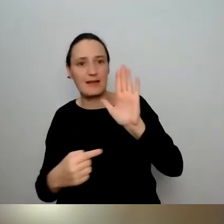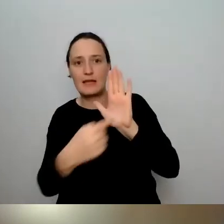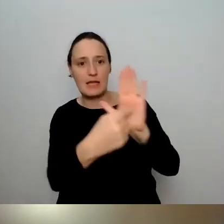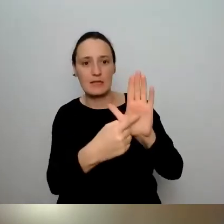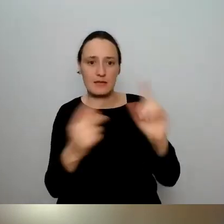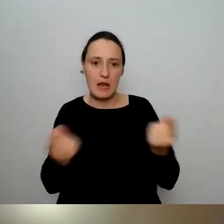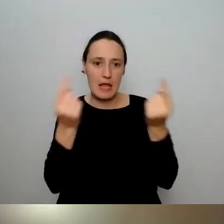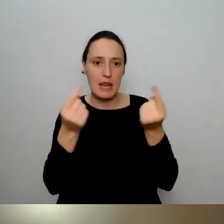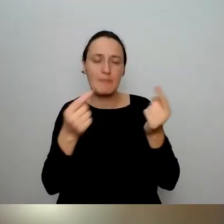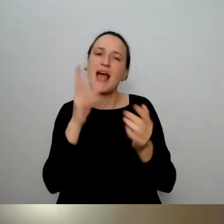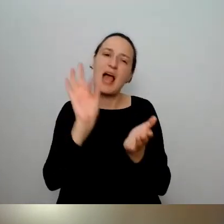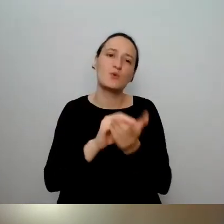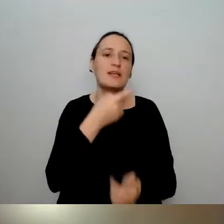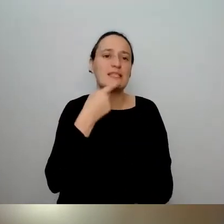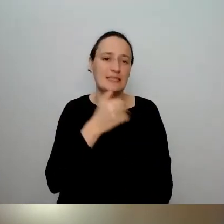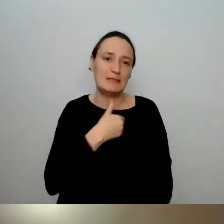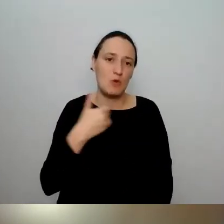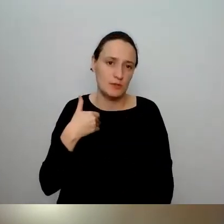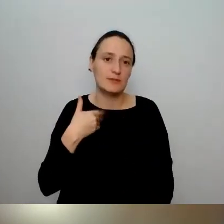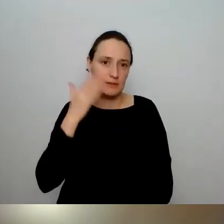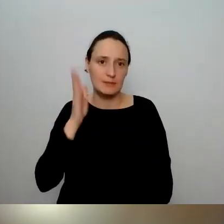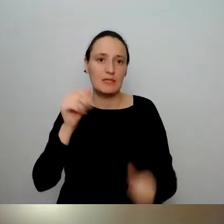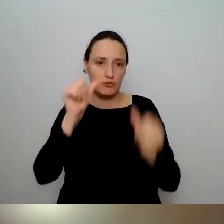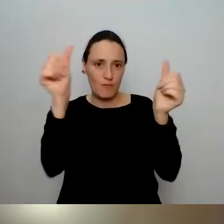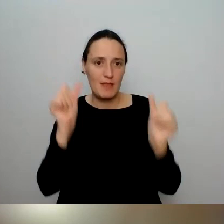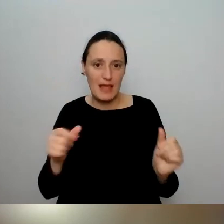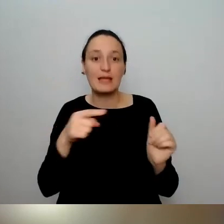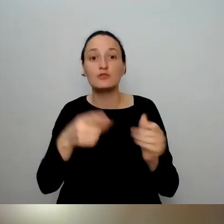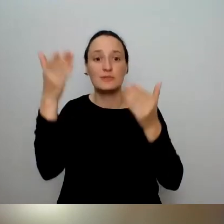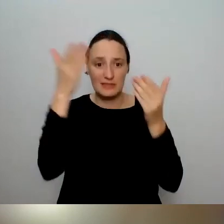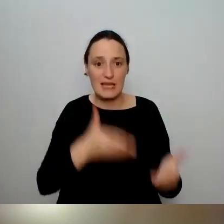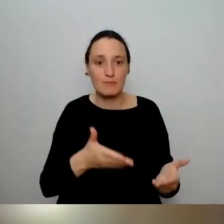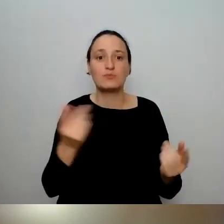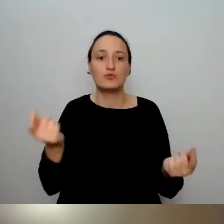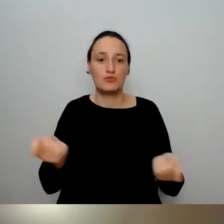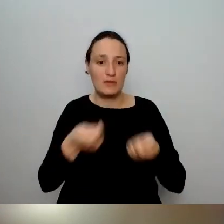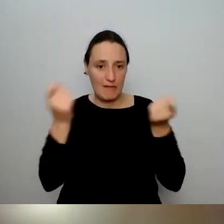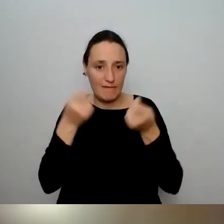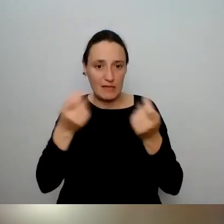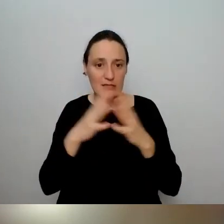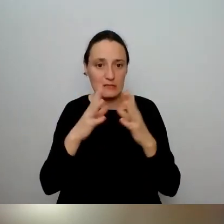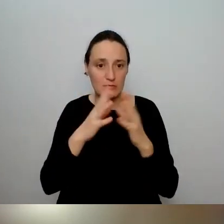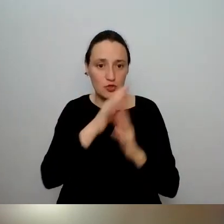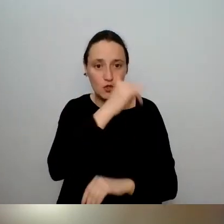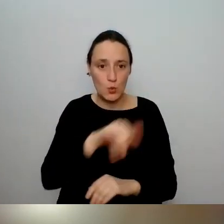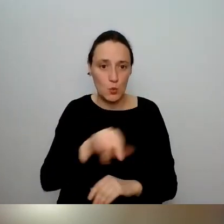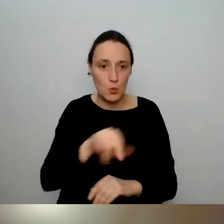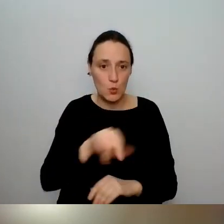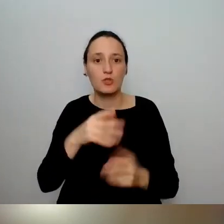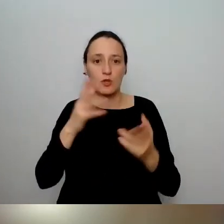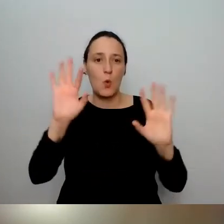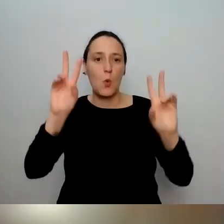but there will be also an English version. So let me show it, how it looks like.